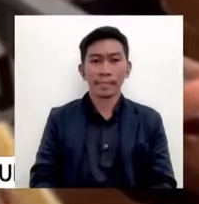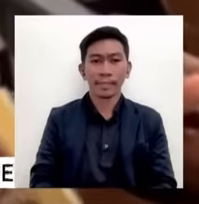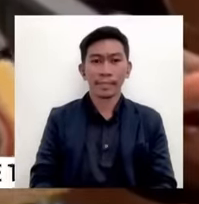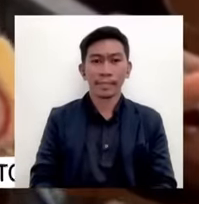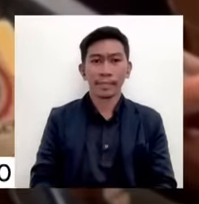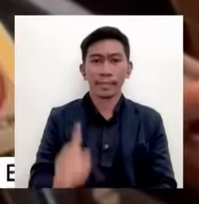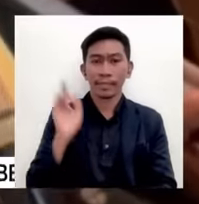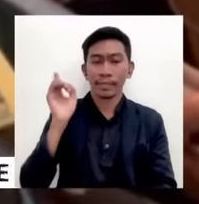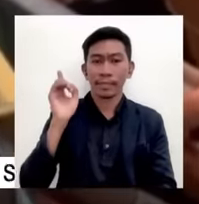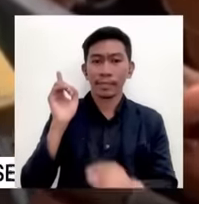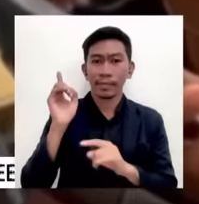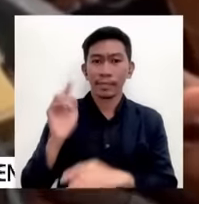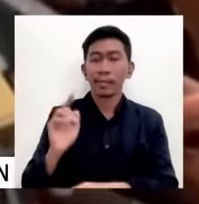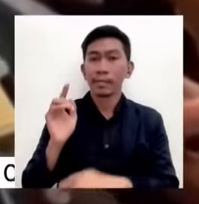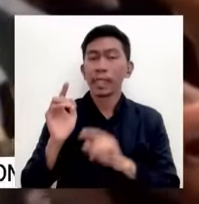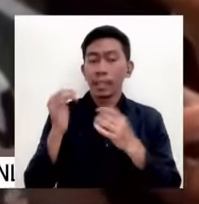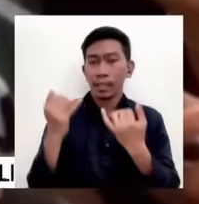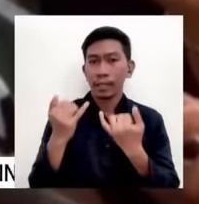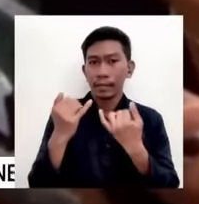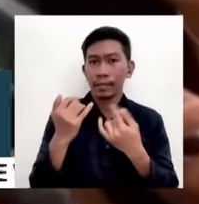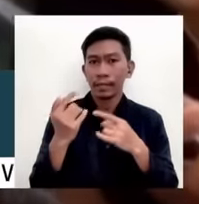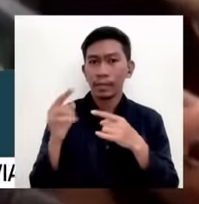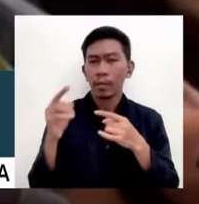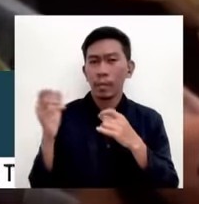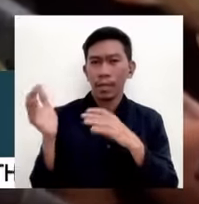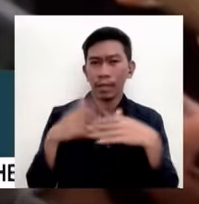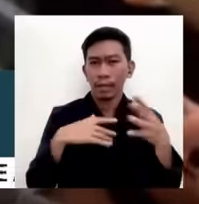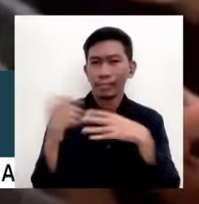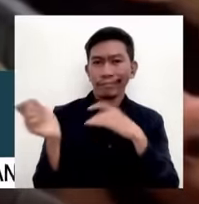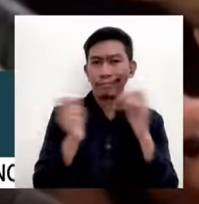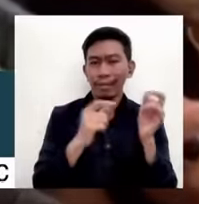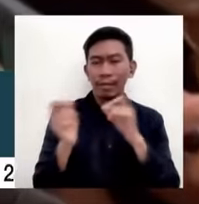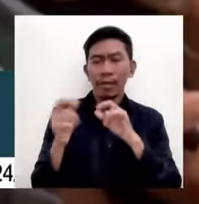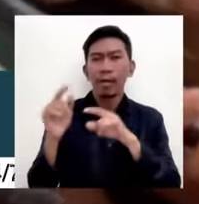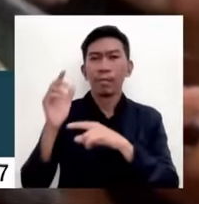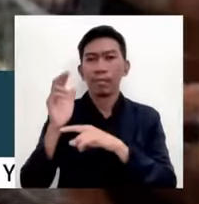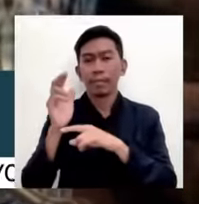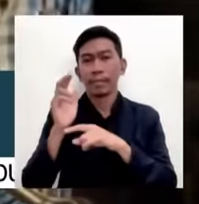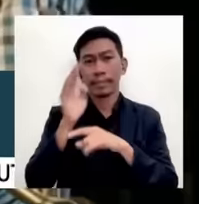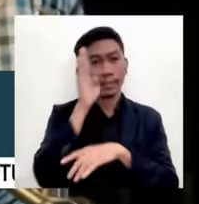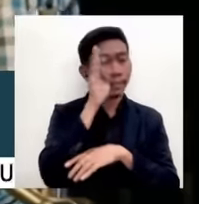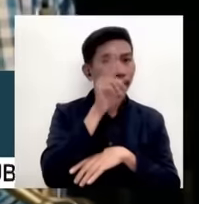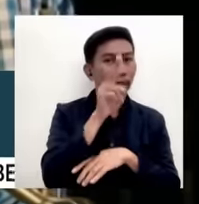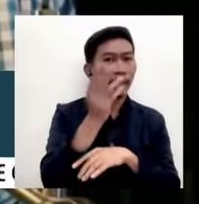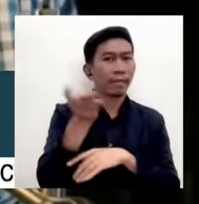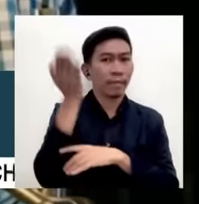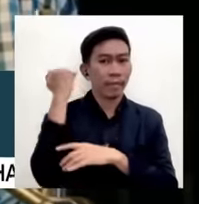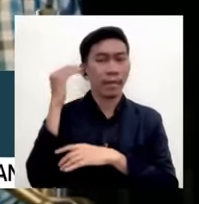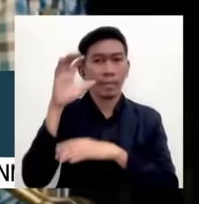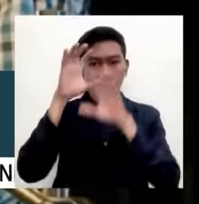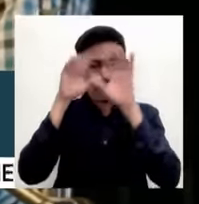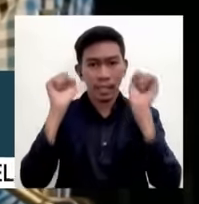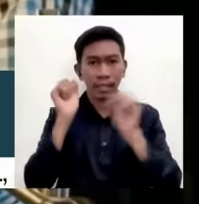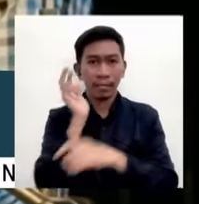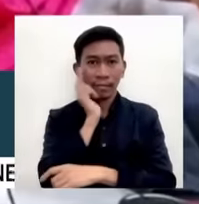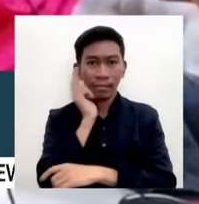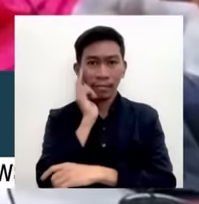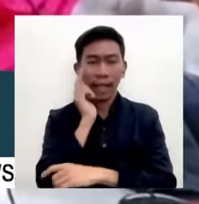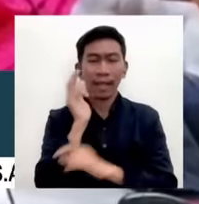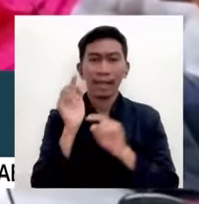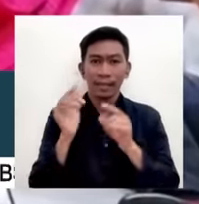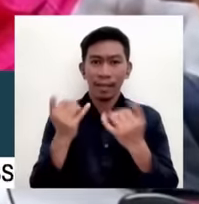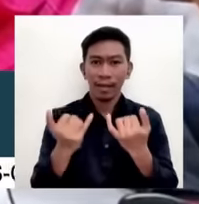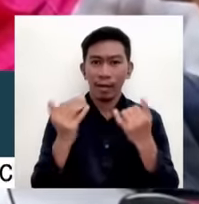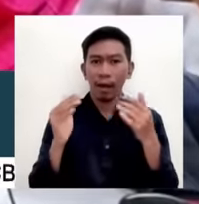strongest painkiller. Amid political bickering between President Ferdinand Marcos Jr. and former President Rodrigo Duterte, talks of